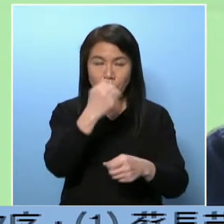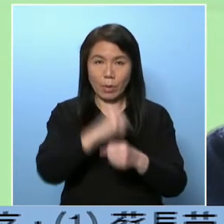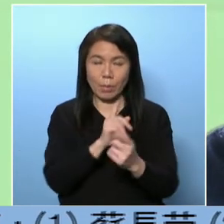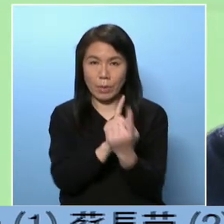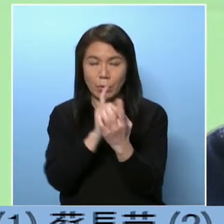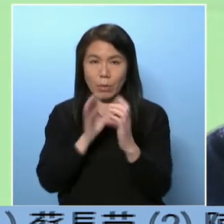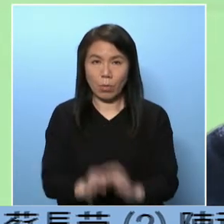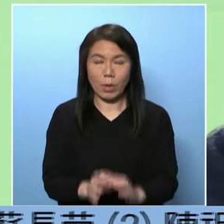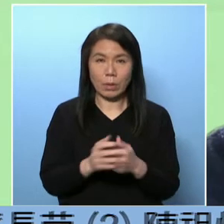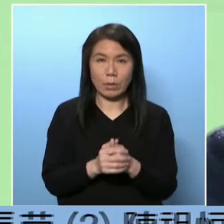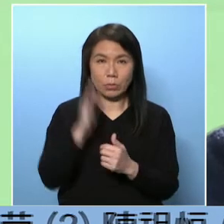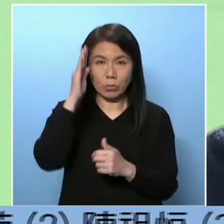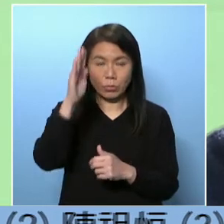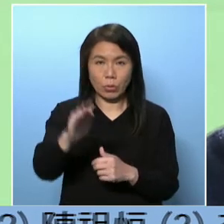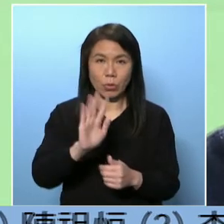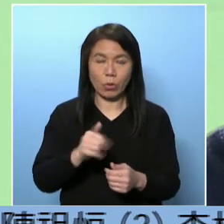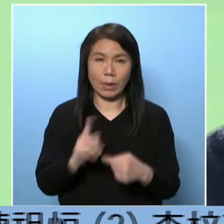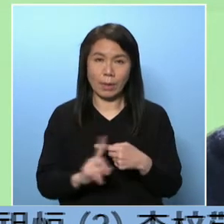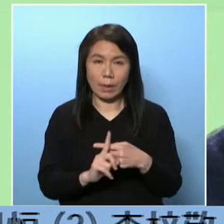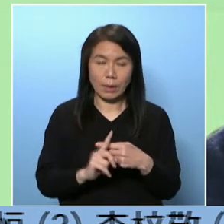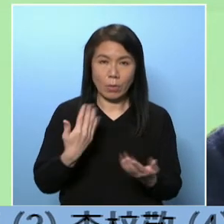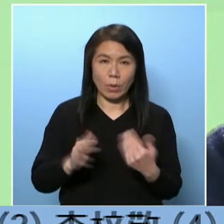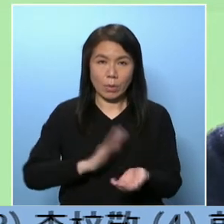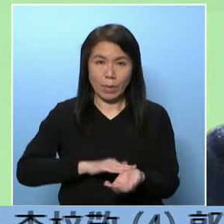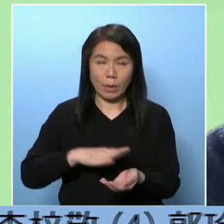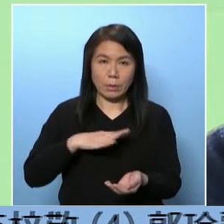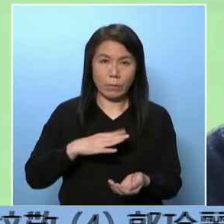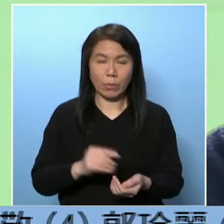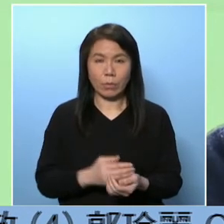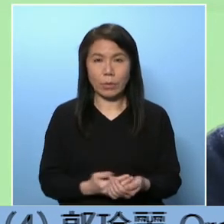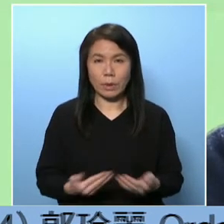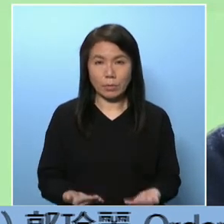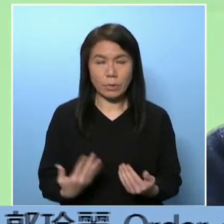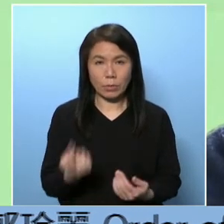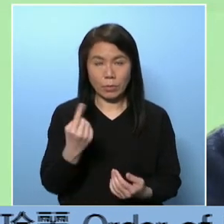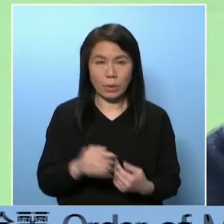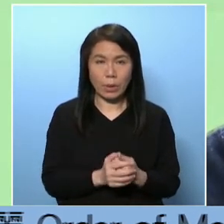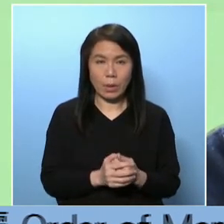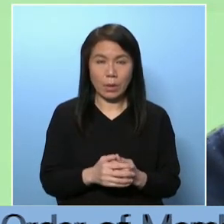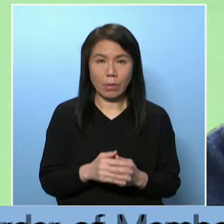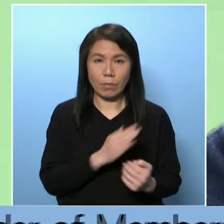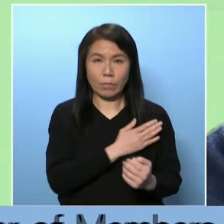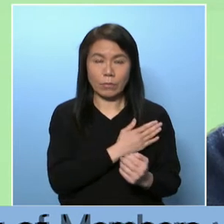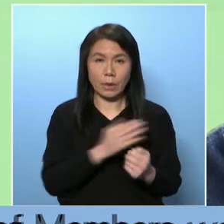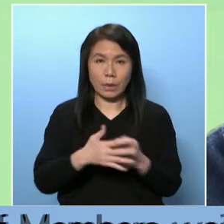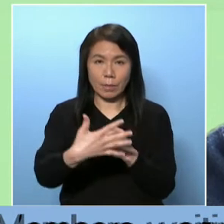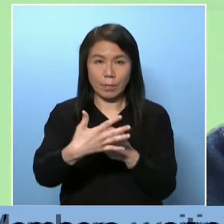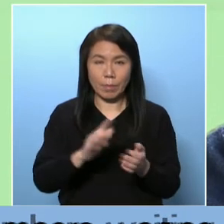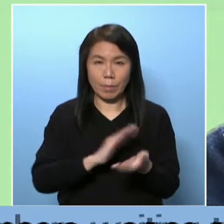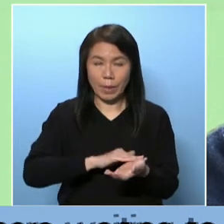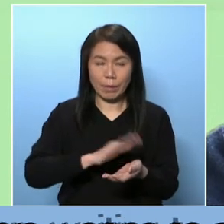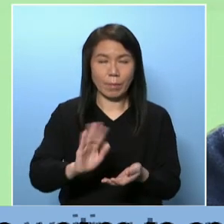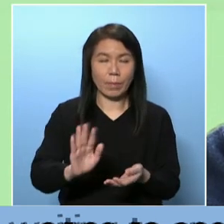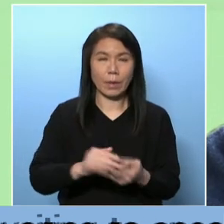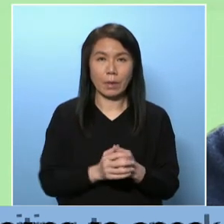the public will be able to tie in with your efforts in coping with the crisis and so on. Well, this is not